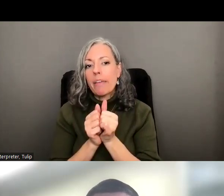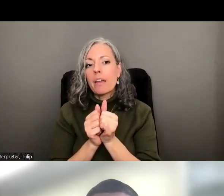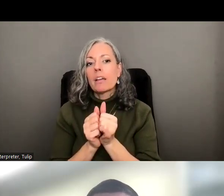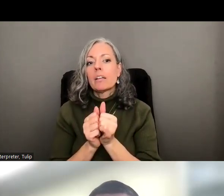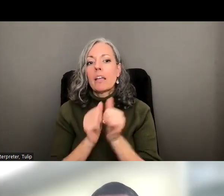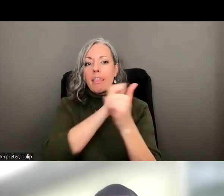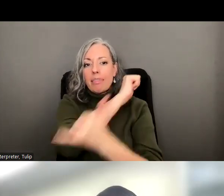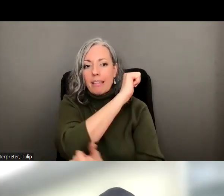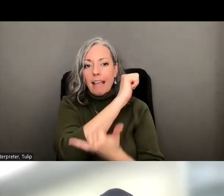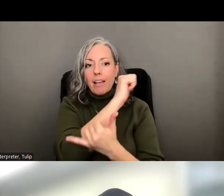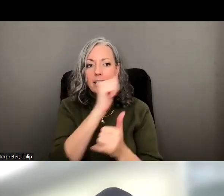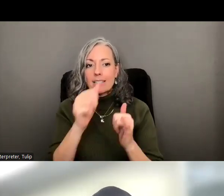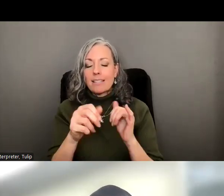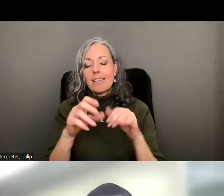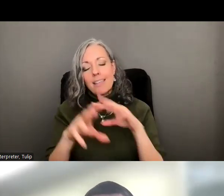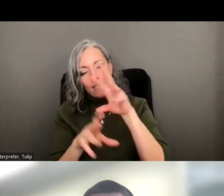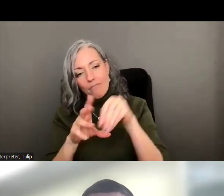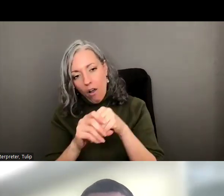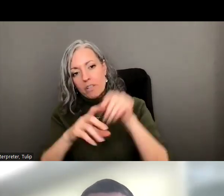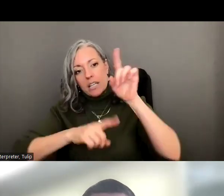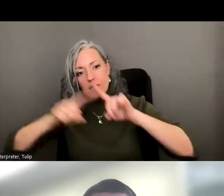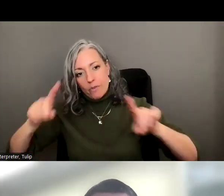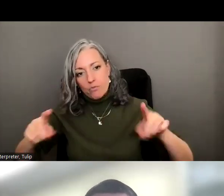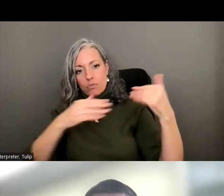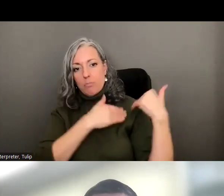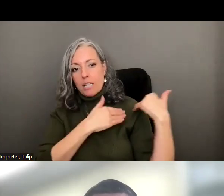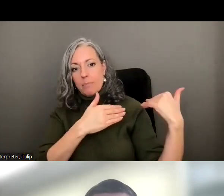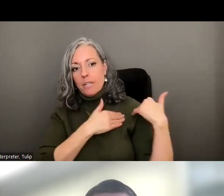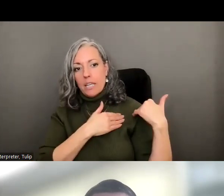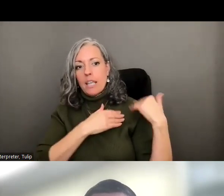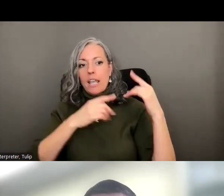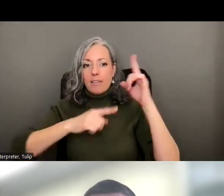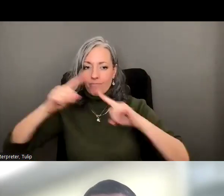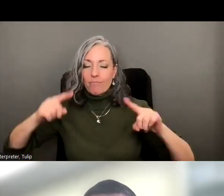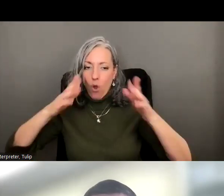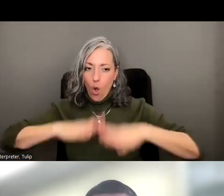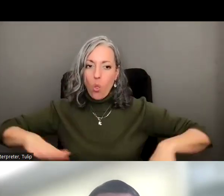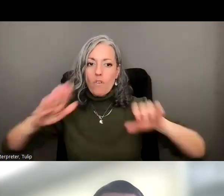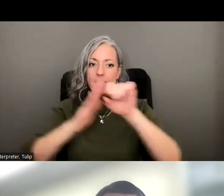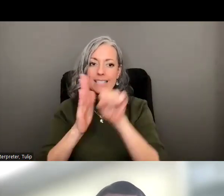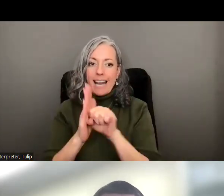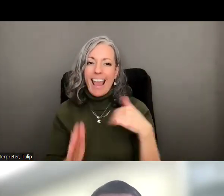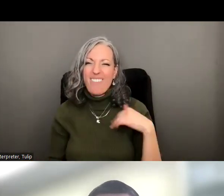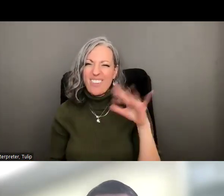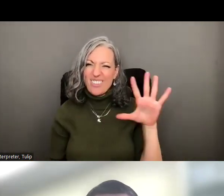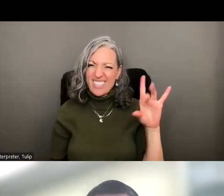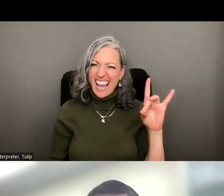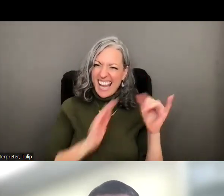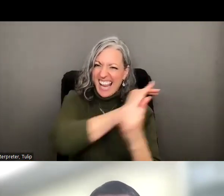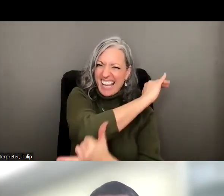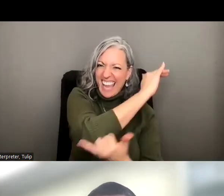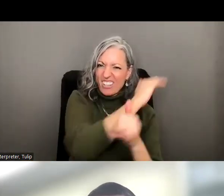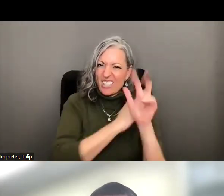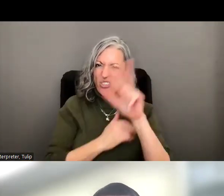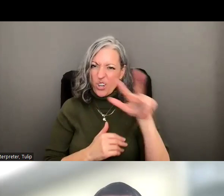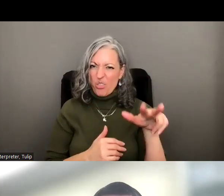network, but it's a diverse role, and it varies throughout the state. You know, with 58 counties and 33 AAAs, you know, you